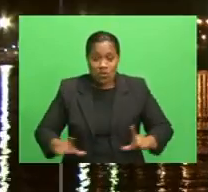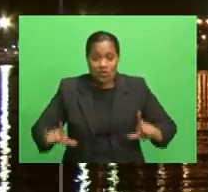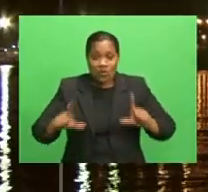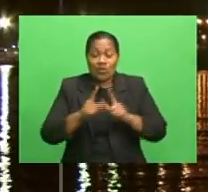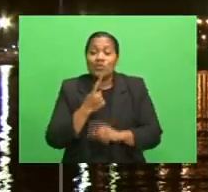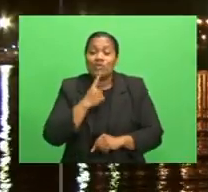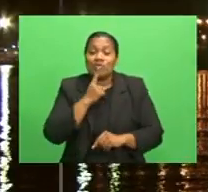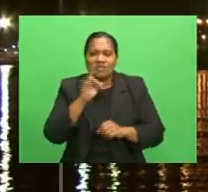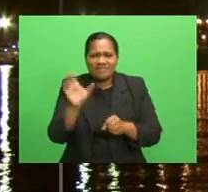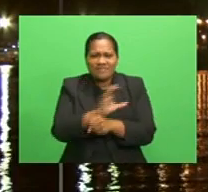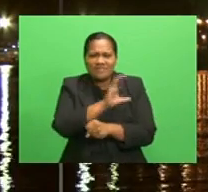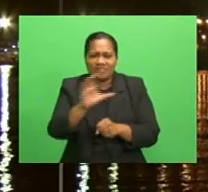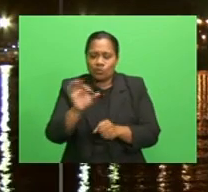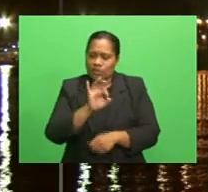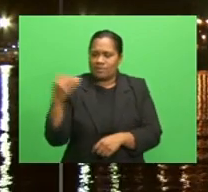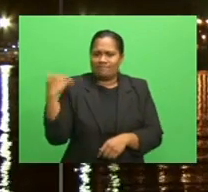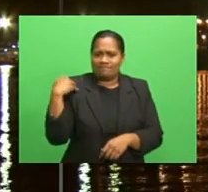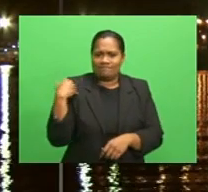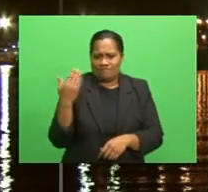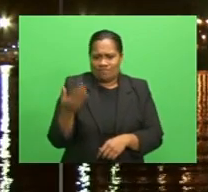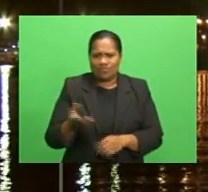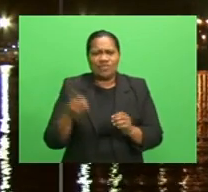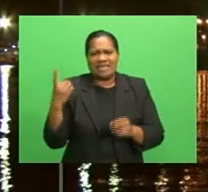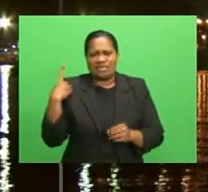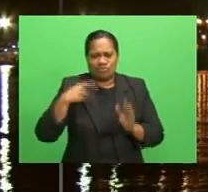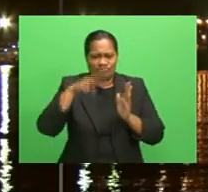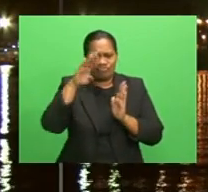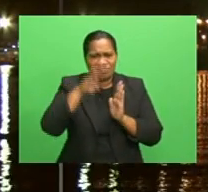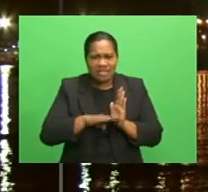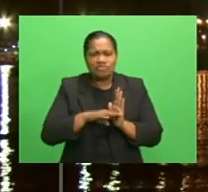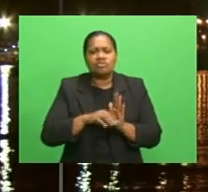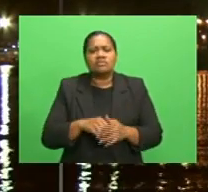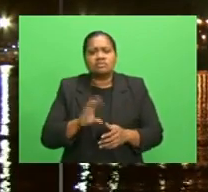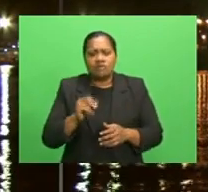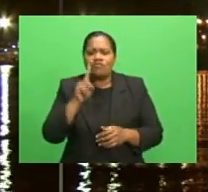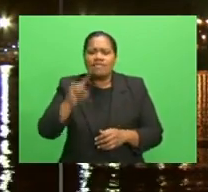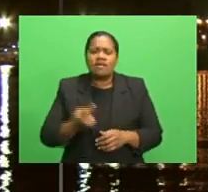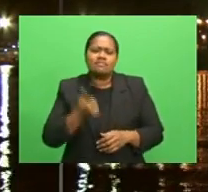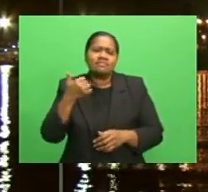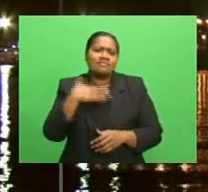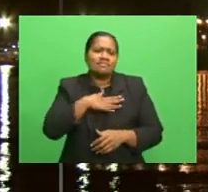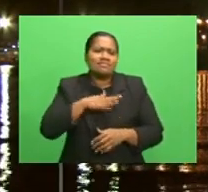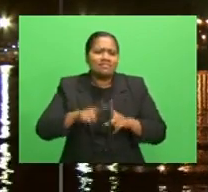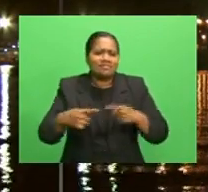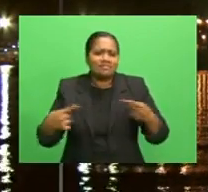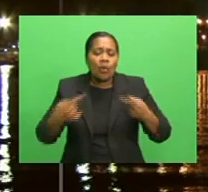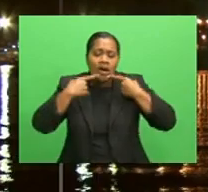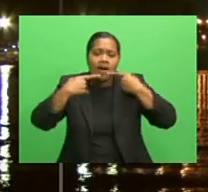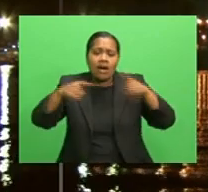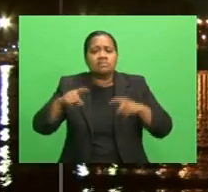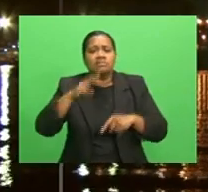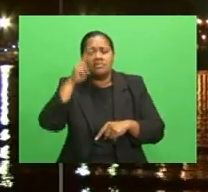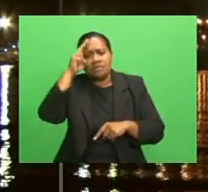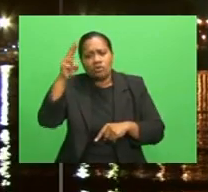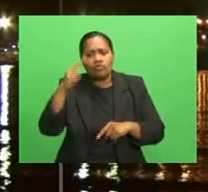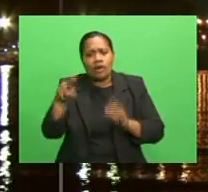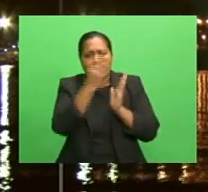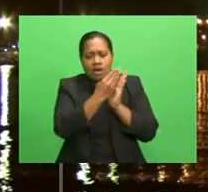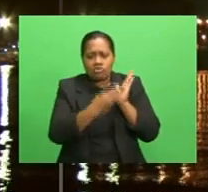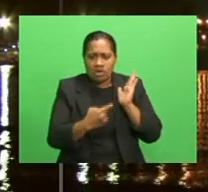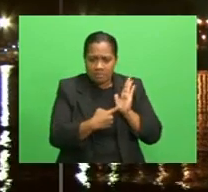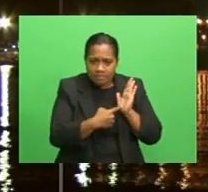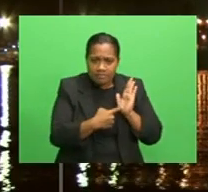manufacturers will not be impacted by the duty reduction on 1,600 items, which was announced in the national budget. The Economy